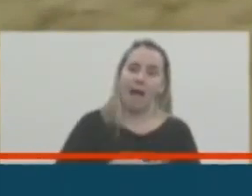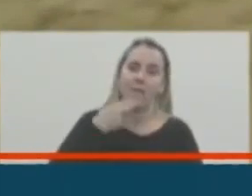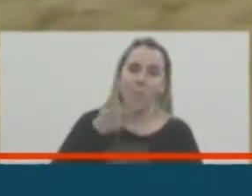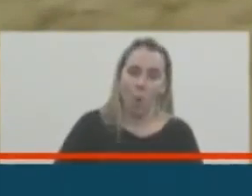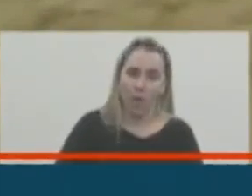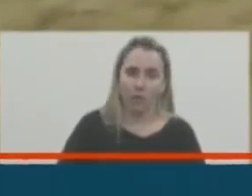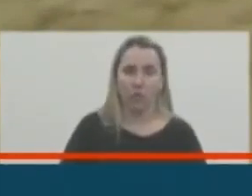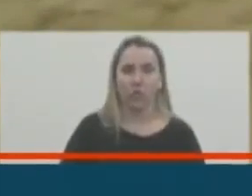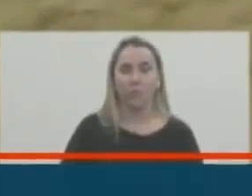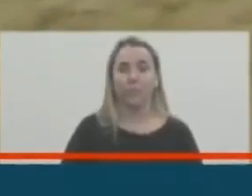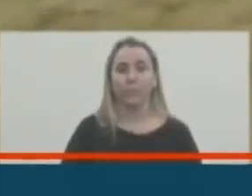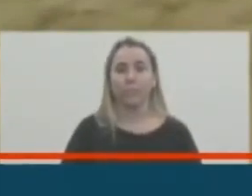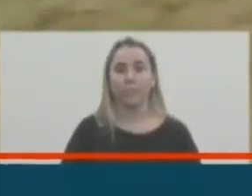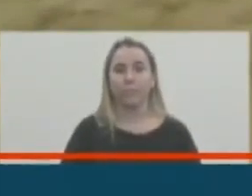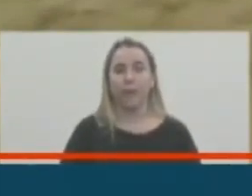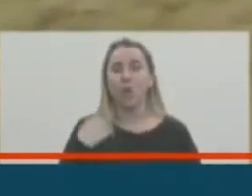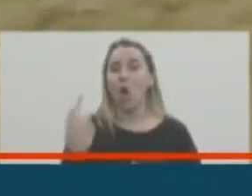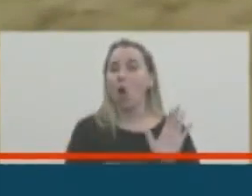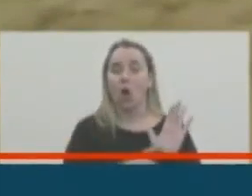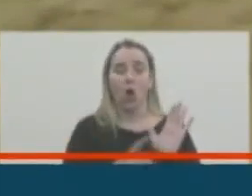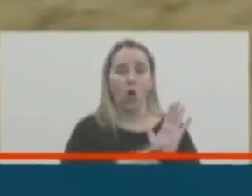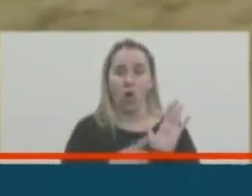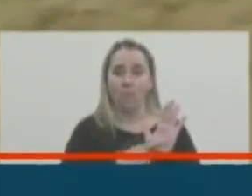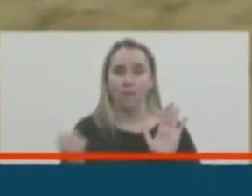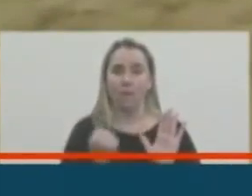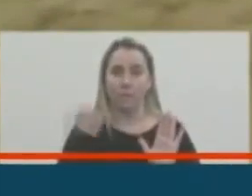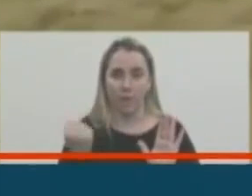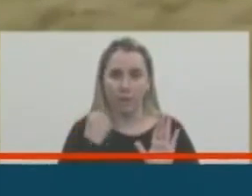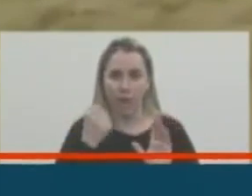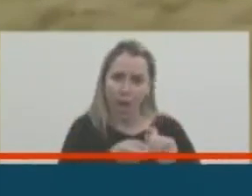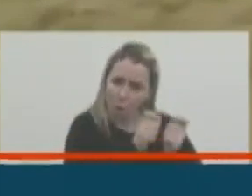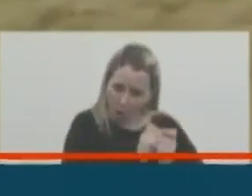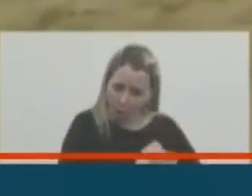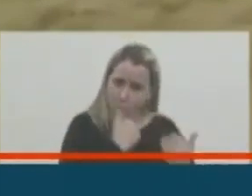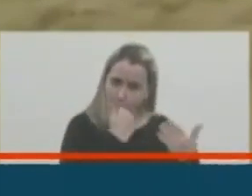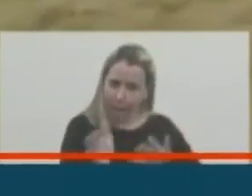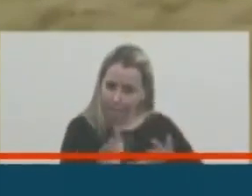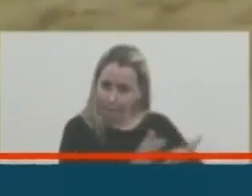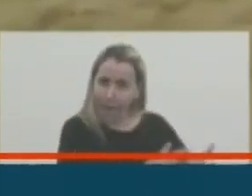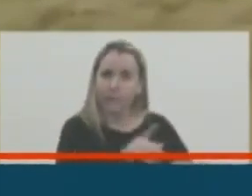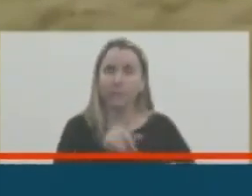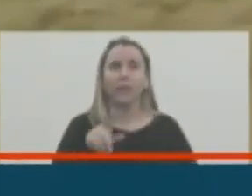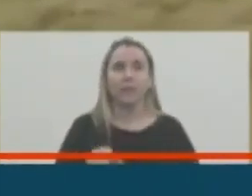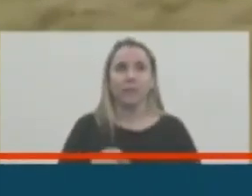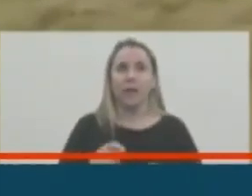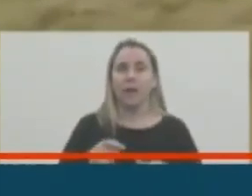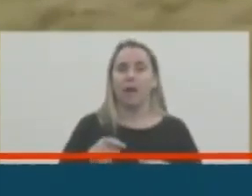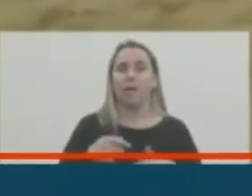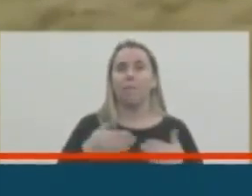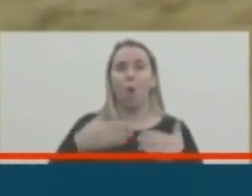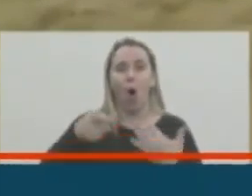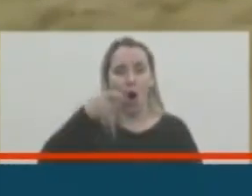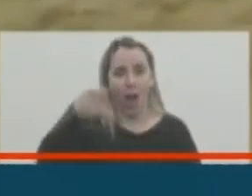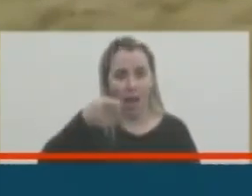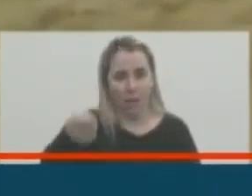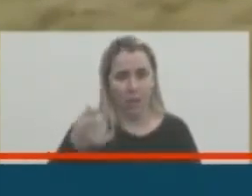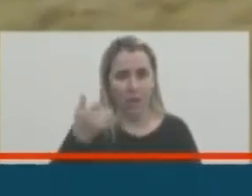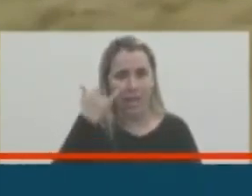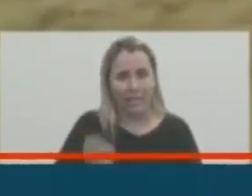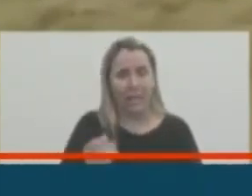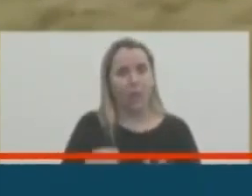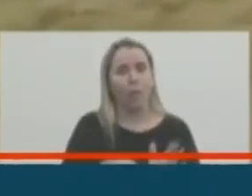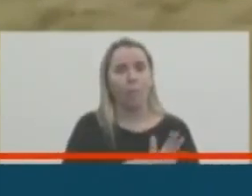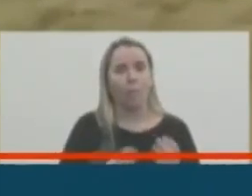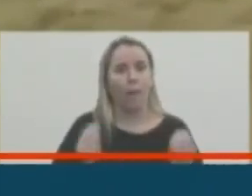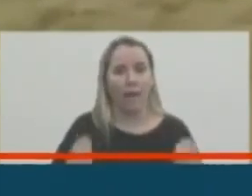director of the Federal Administration of Public Income noted that the move is a key step to relaunching the post-COVID-19 economic recovery, while also